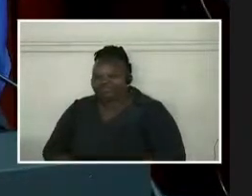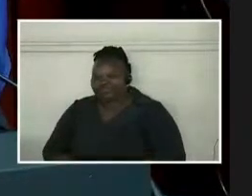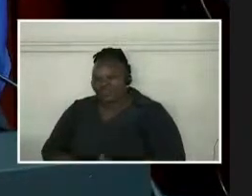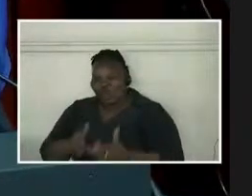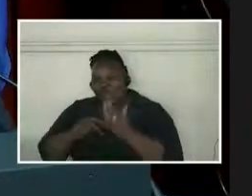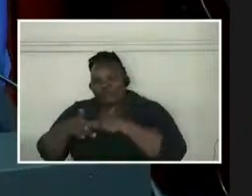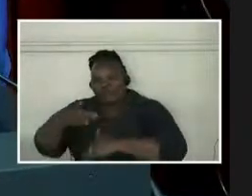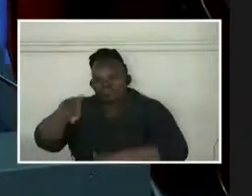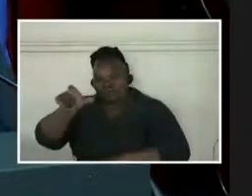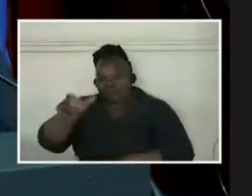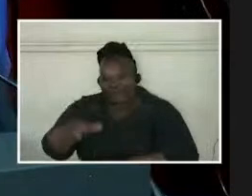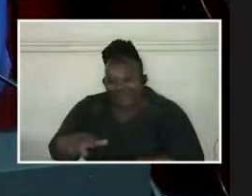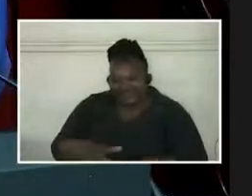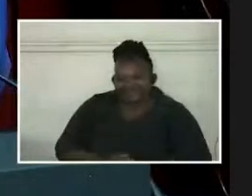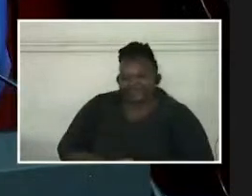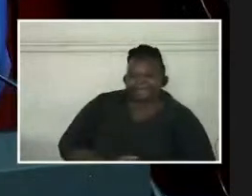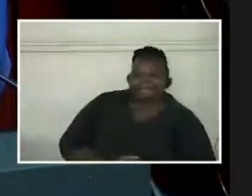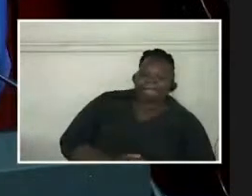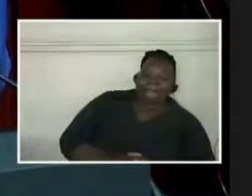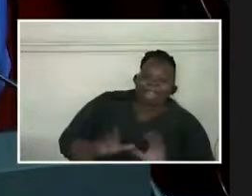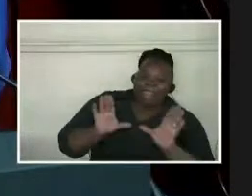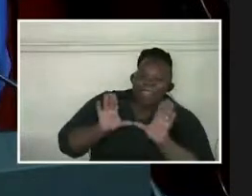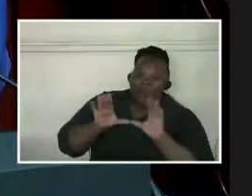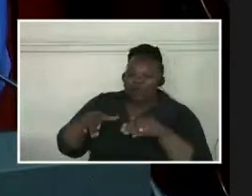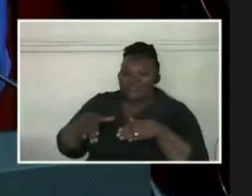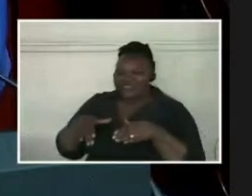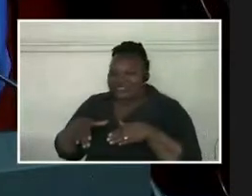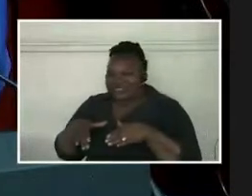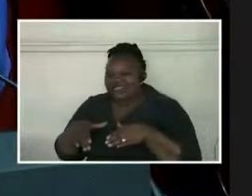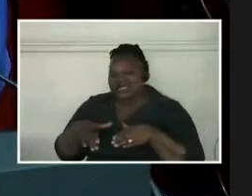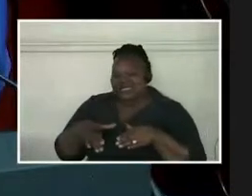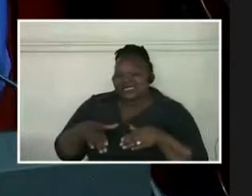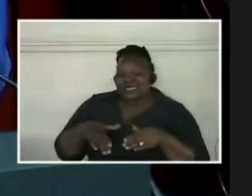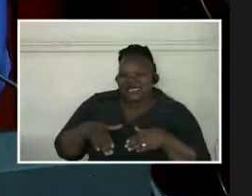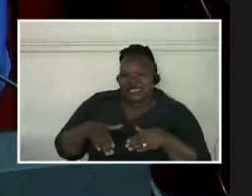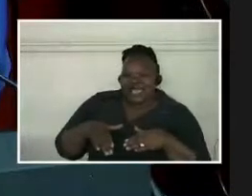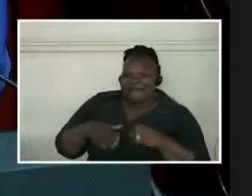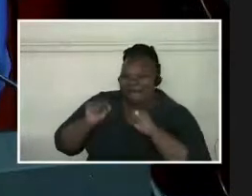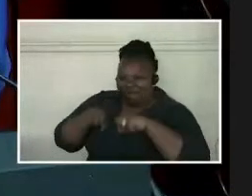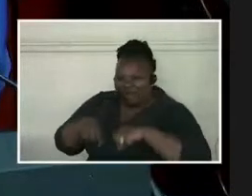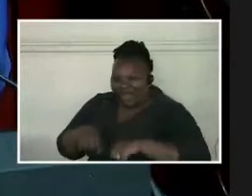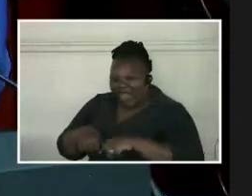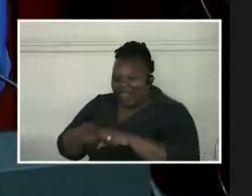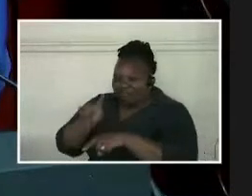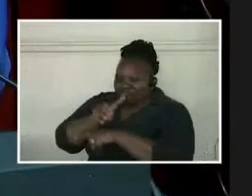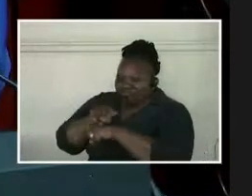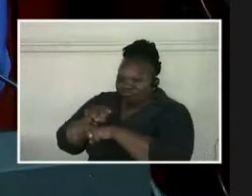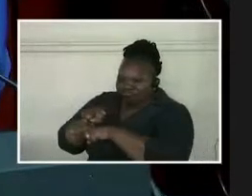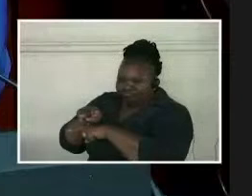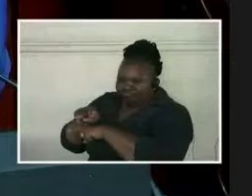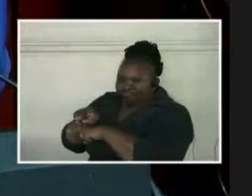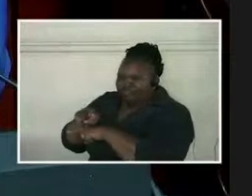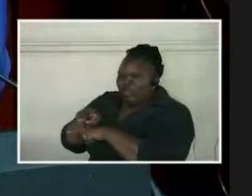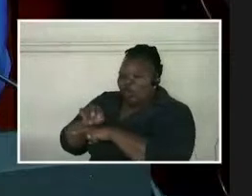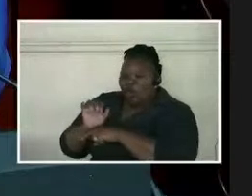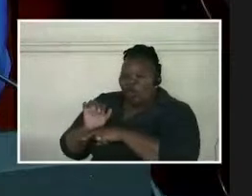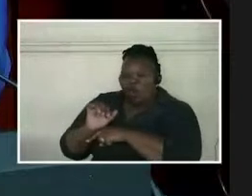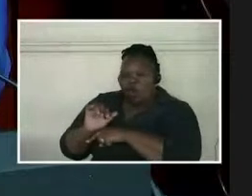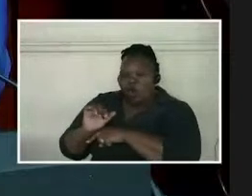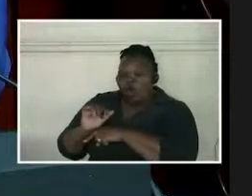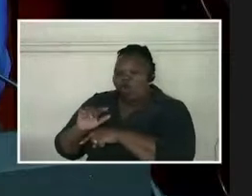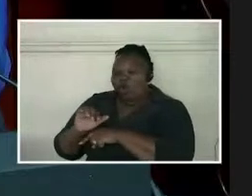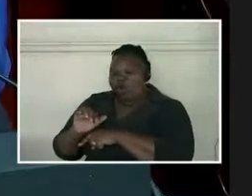honorary chairperson the committee has committed itself through the oversight mechanism available to